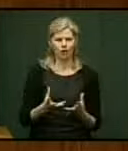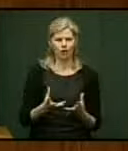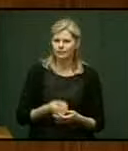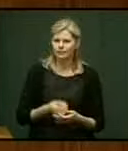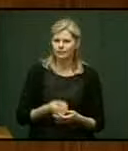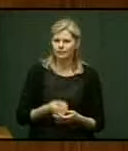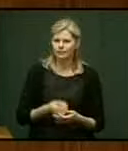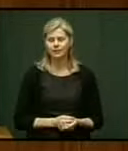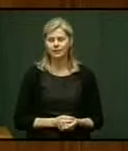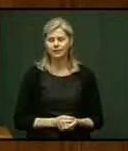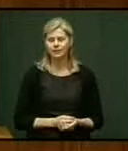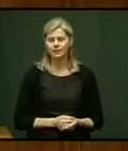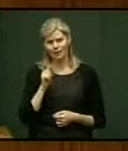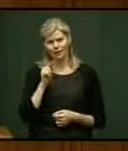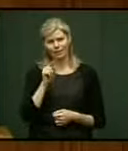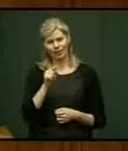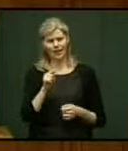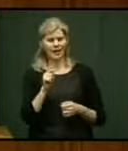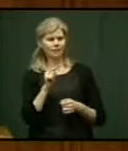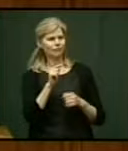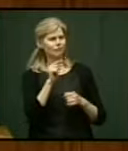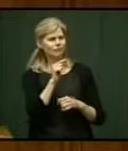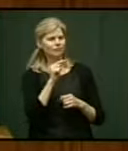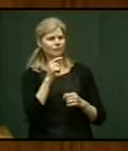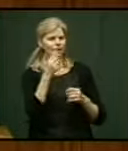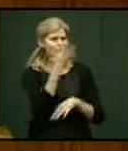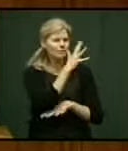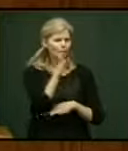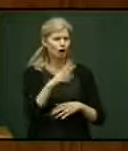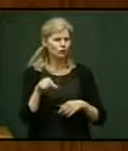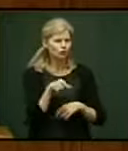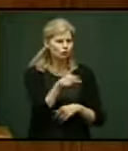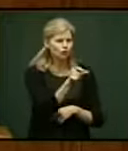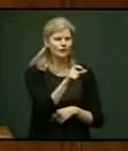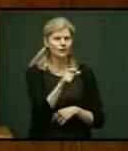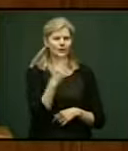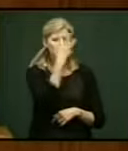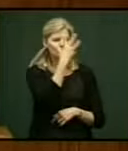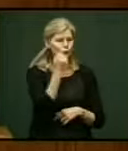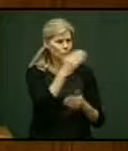beauty in the remote corners of California does contrast starkly with the place where I actually grew up.